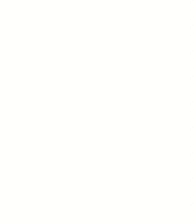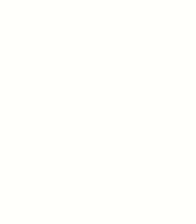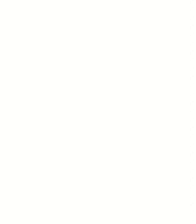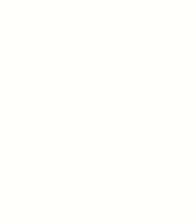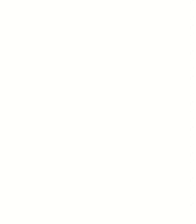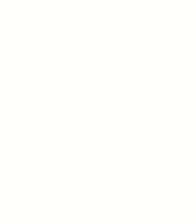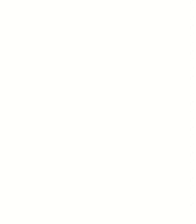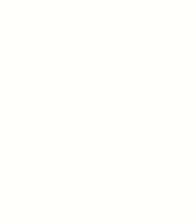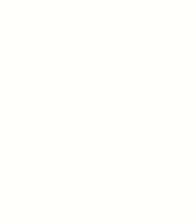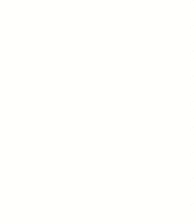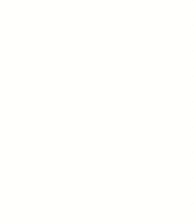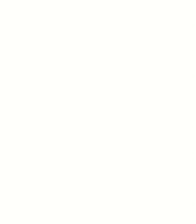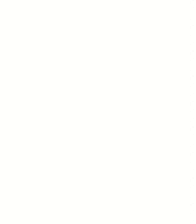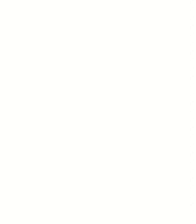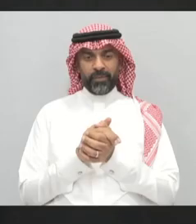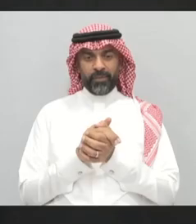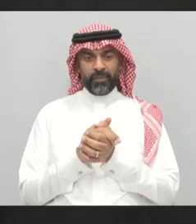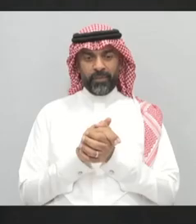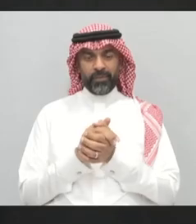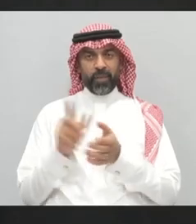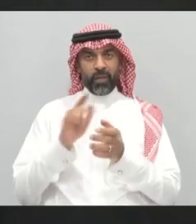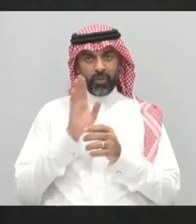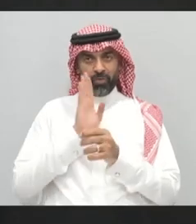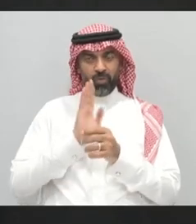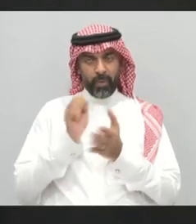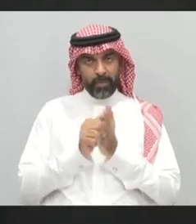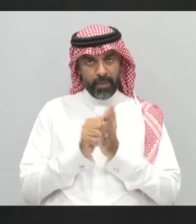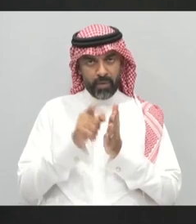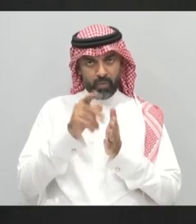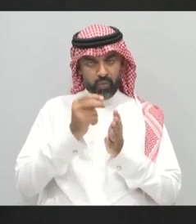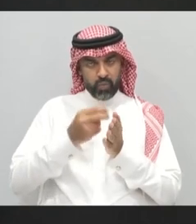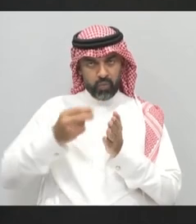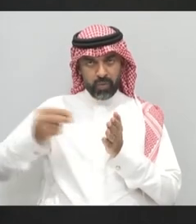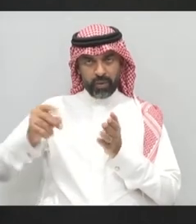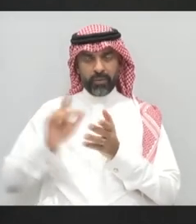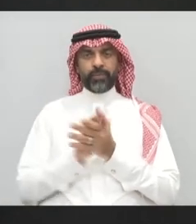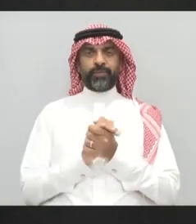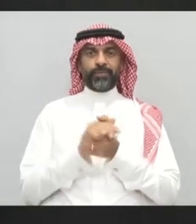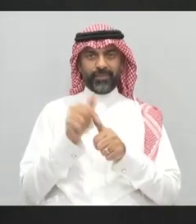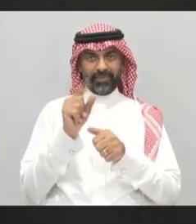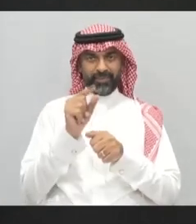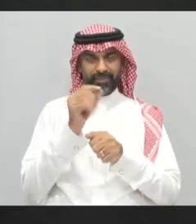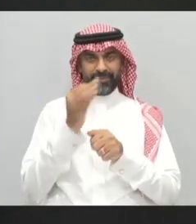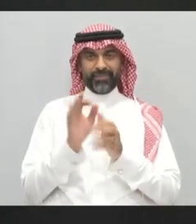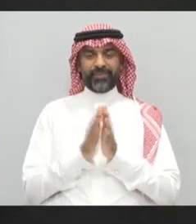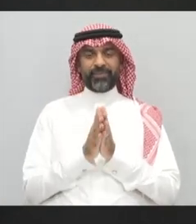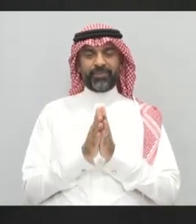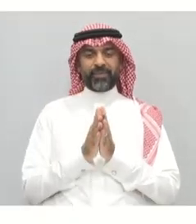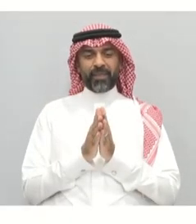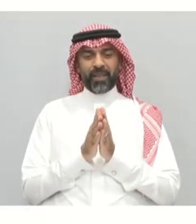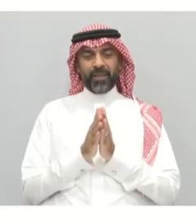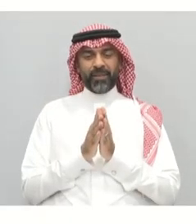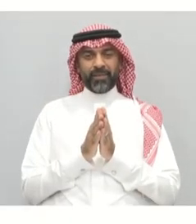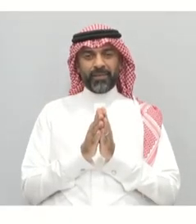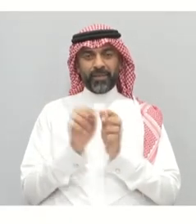now, I wanted to do your homework, okay, and share it with your teacher, okay? Okay, well